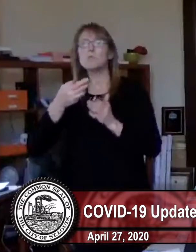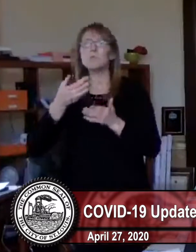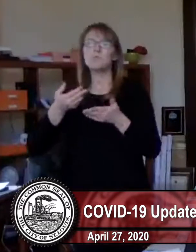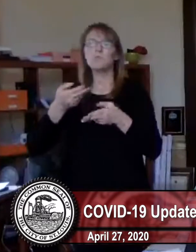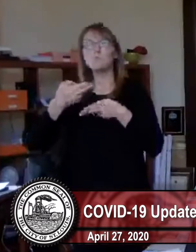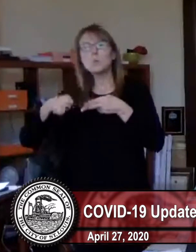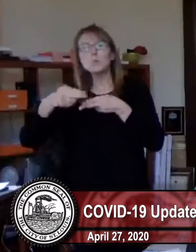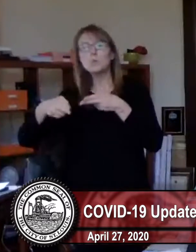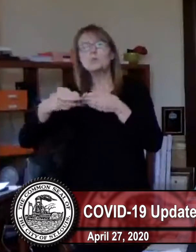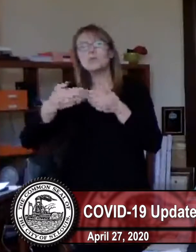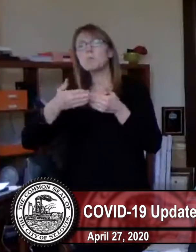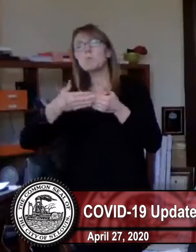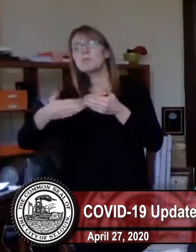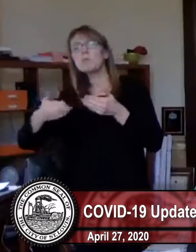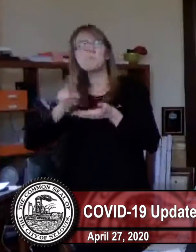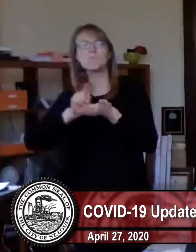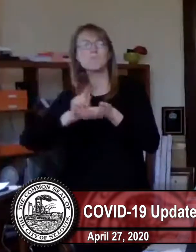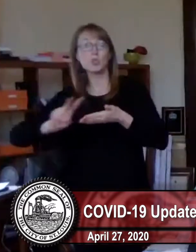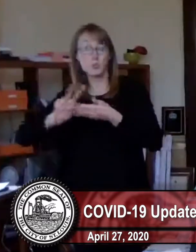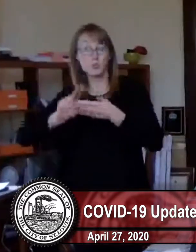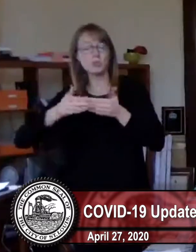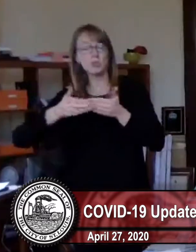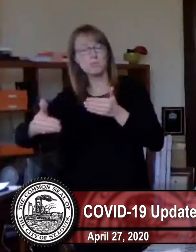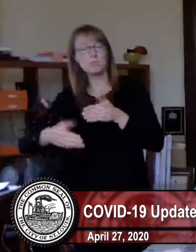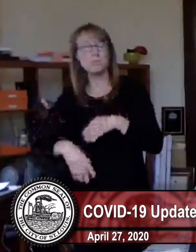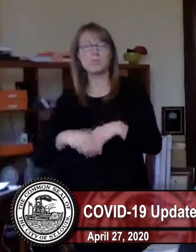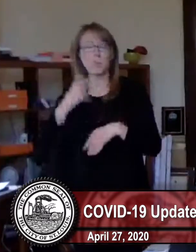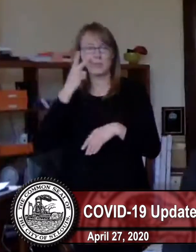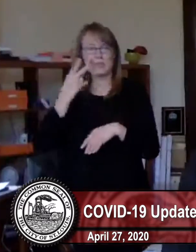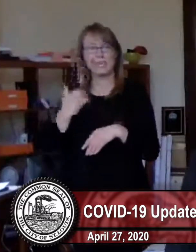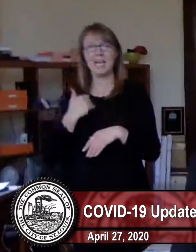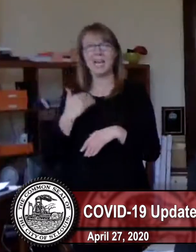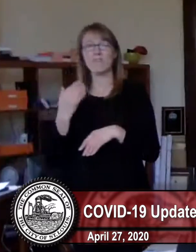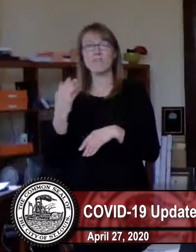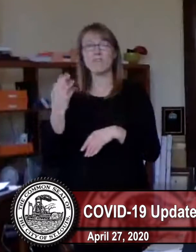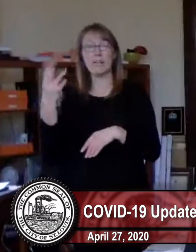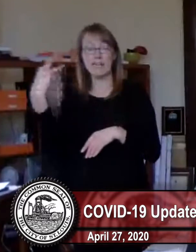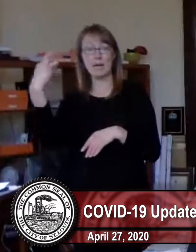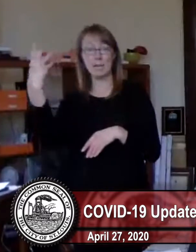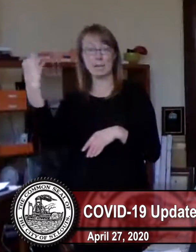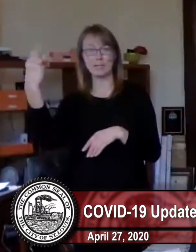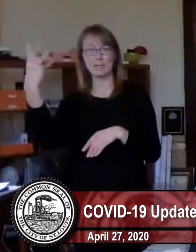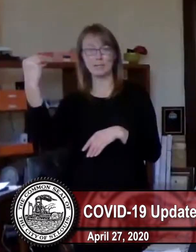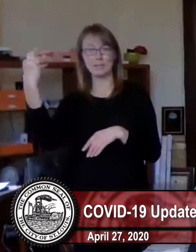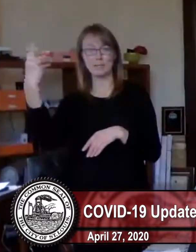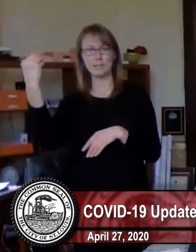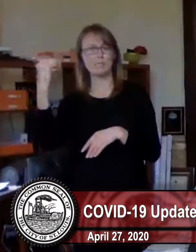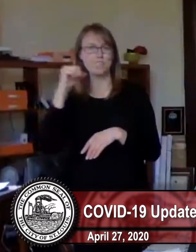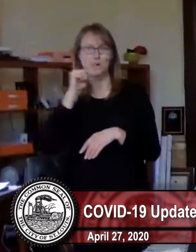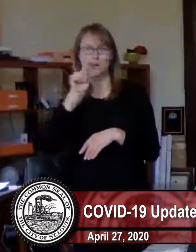weeks. So are there questions? We do have a blinking camera here. I don't know if we can do anything about that, but